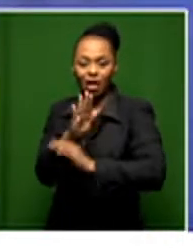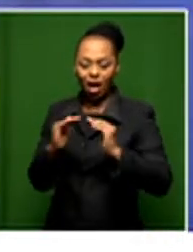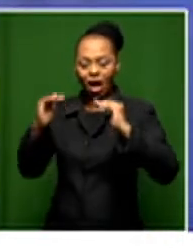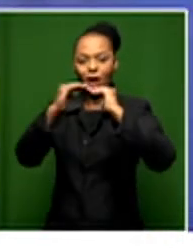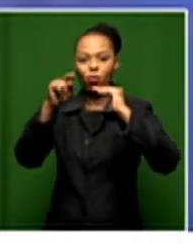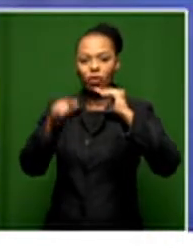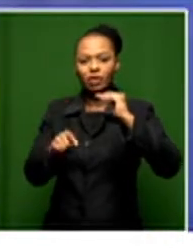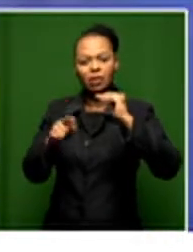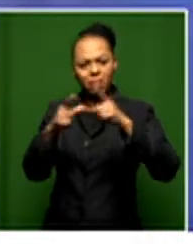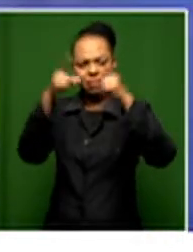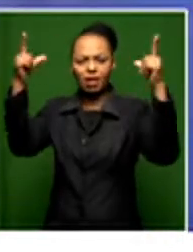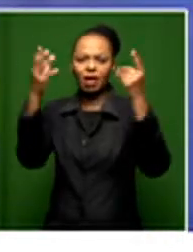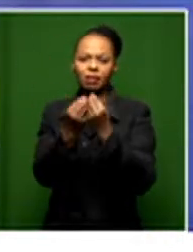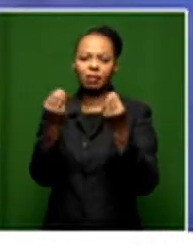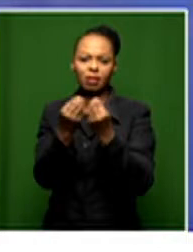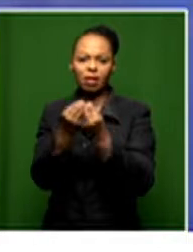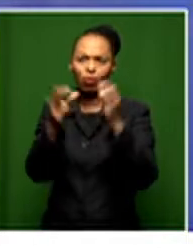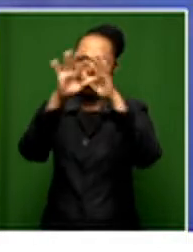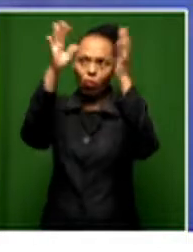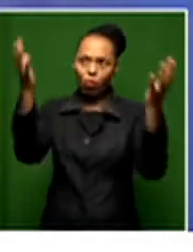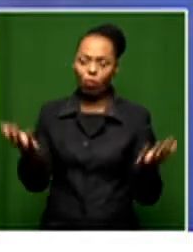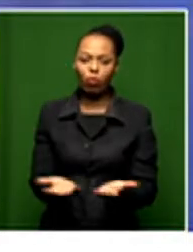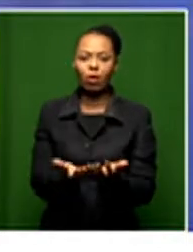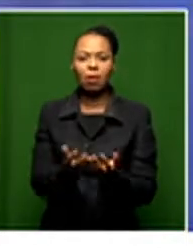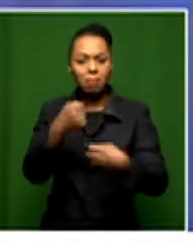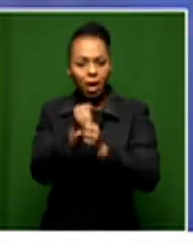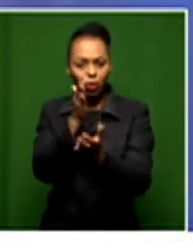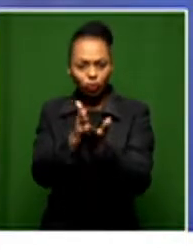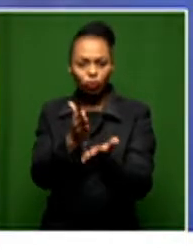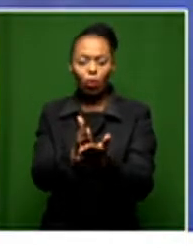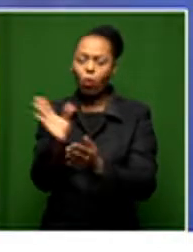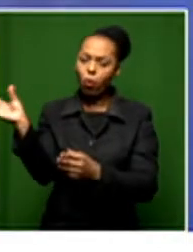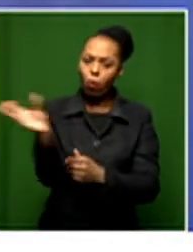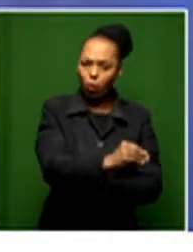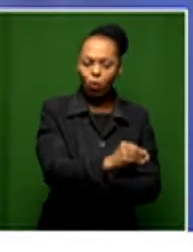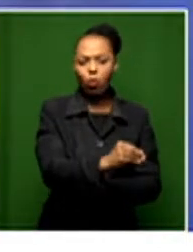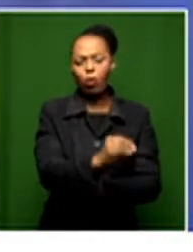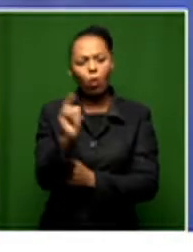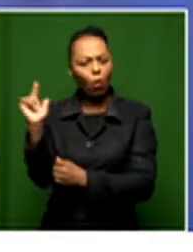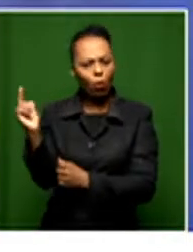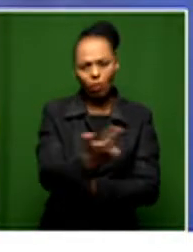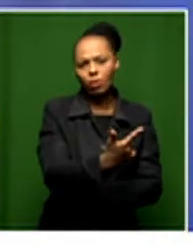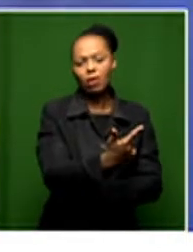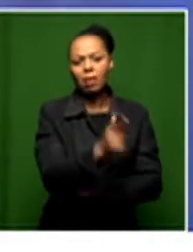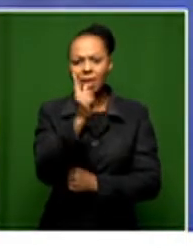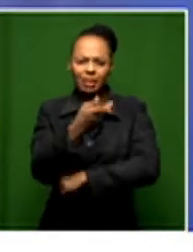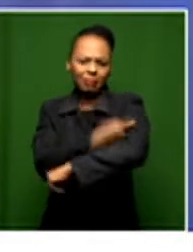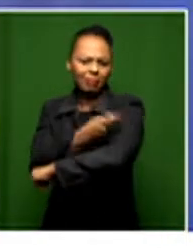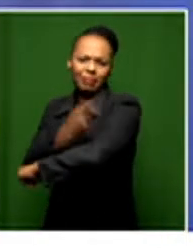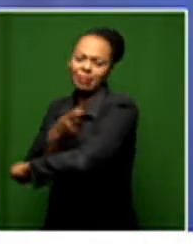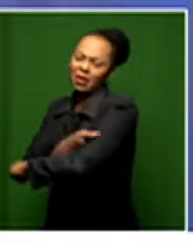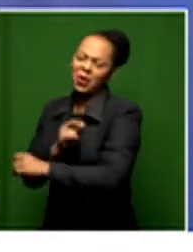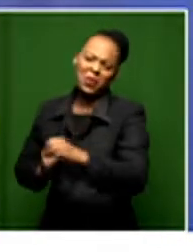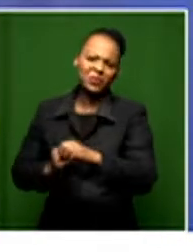moral test before the global community. We must ensure that everybody, everywhere, can be vaccinated as soon